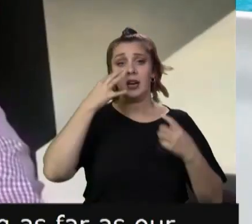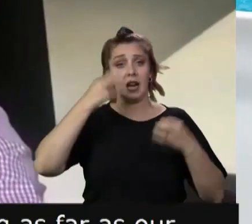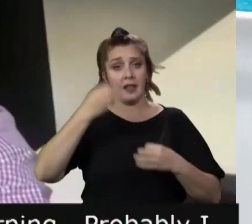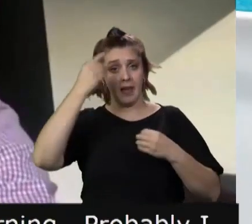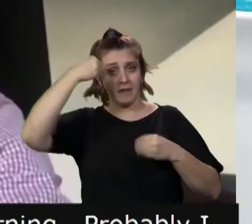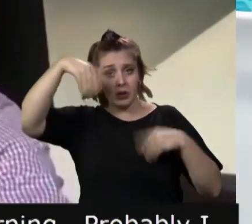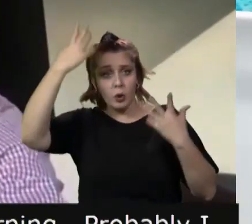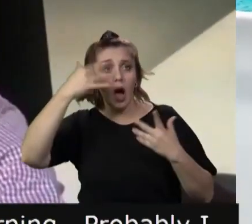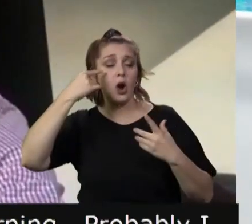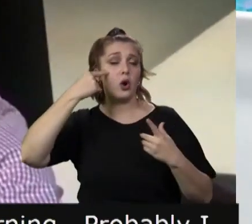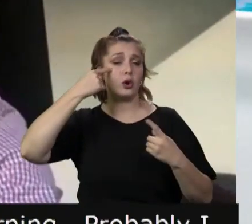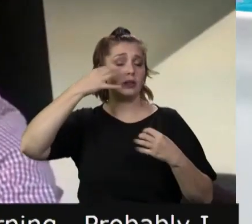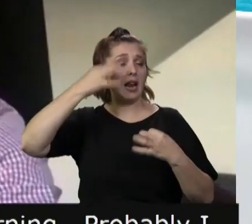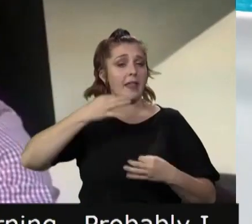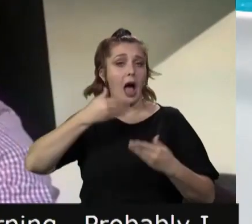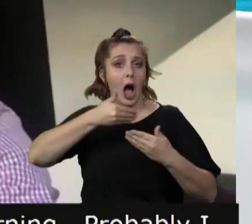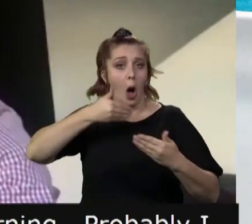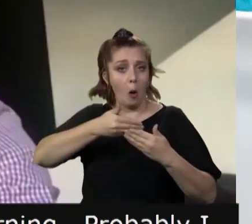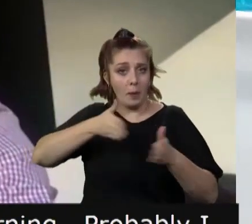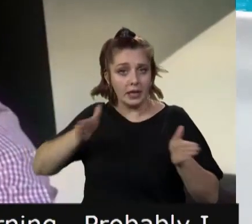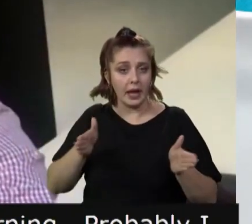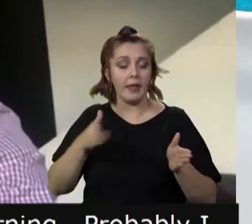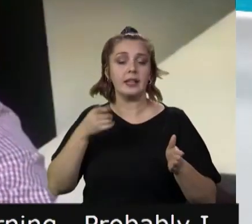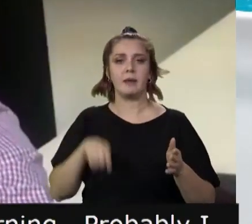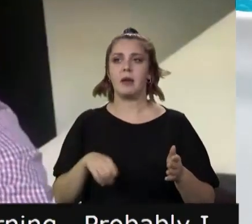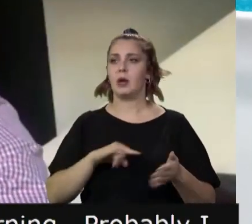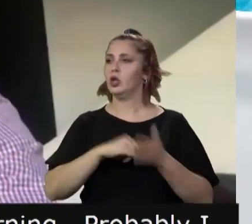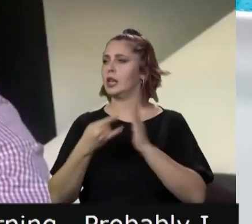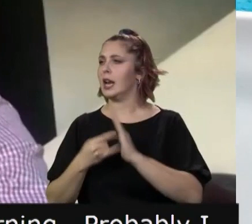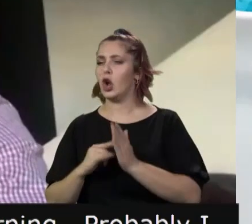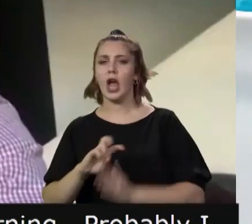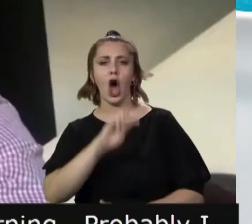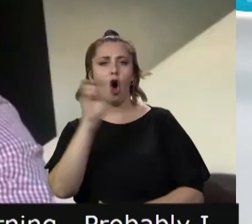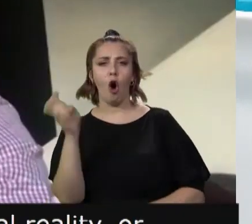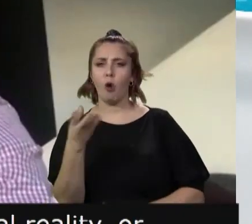and VR, virtual reality or augmented reality, even AR.